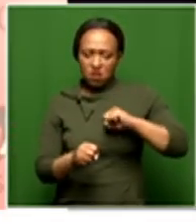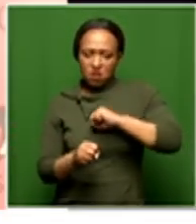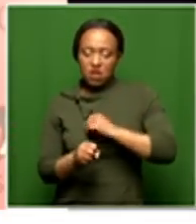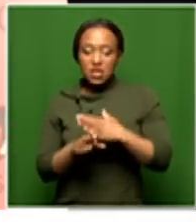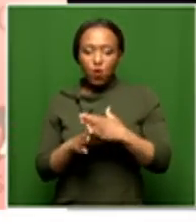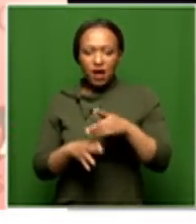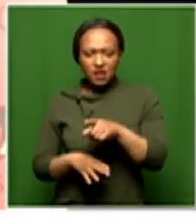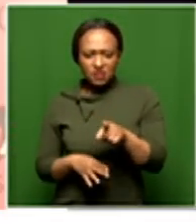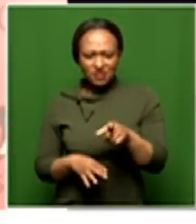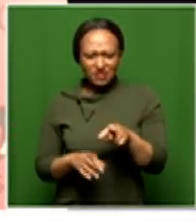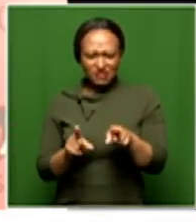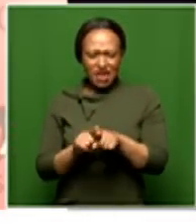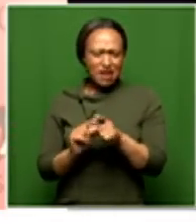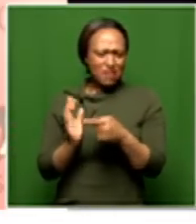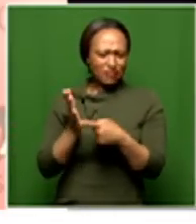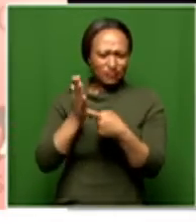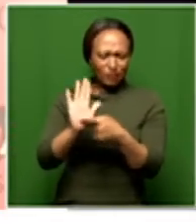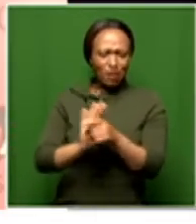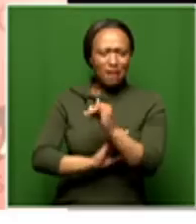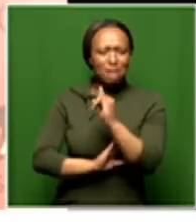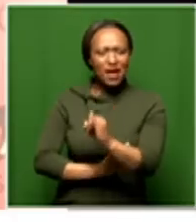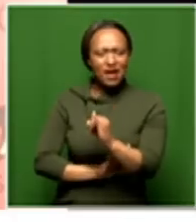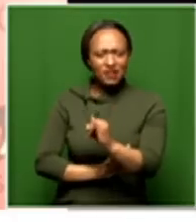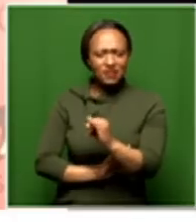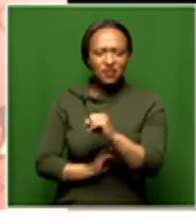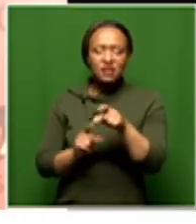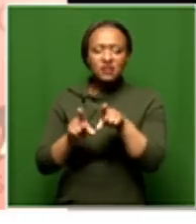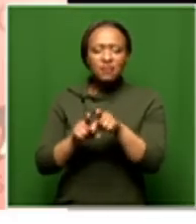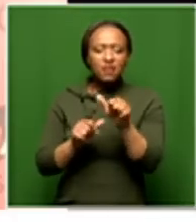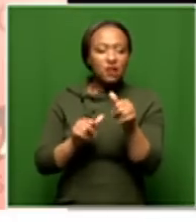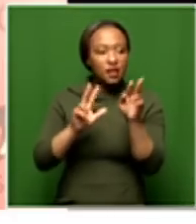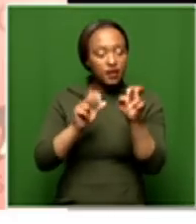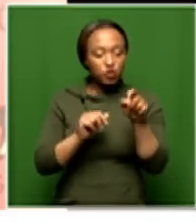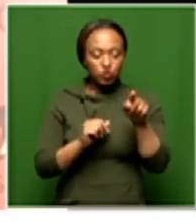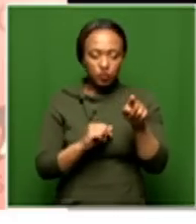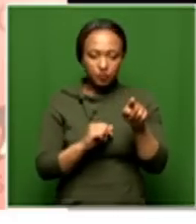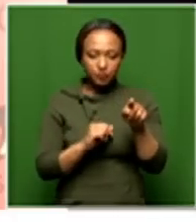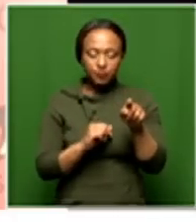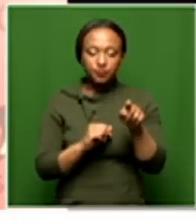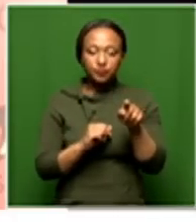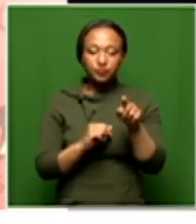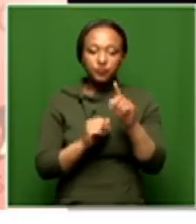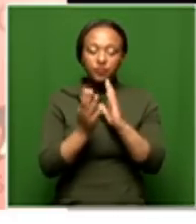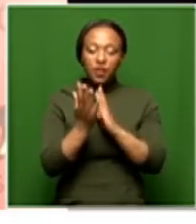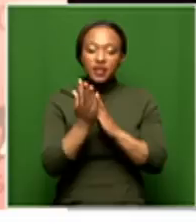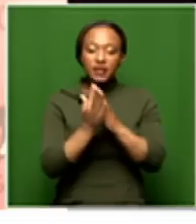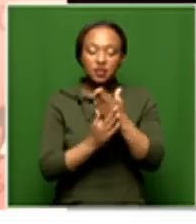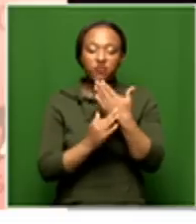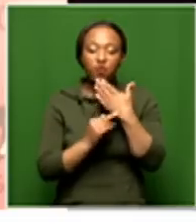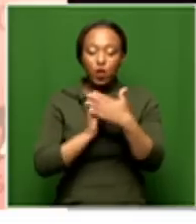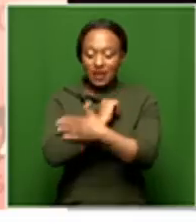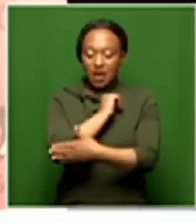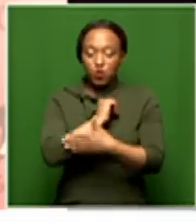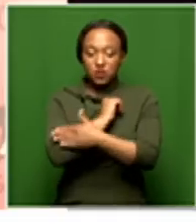think this sent a very bad signal. And also the issue about the access of the country to what we